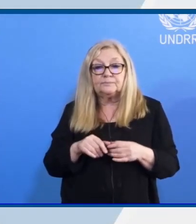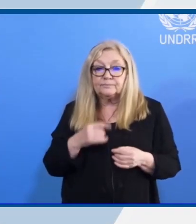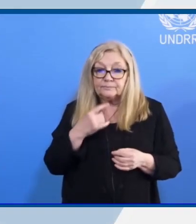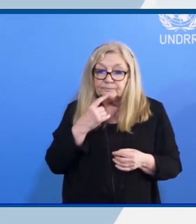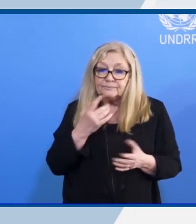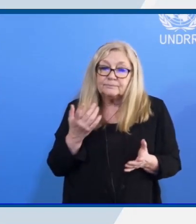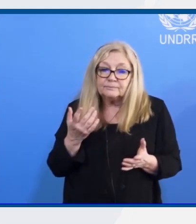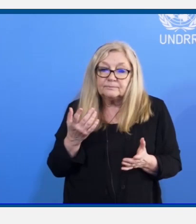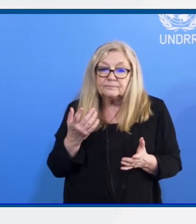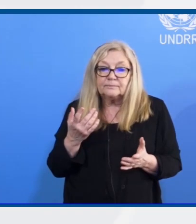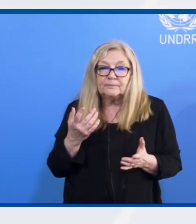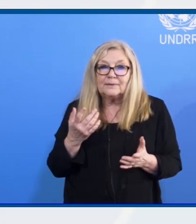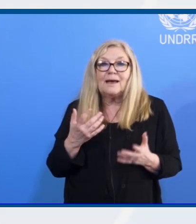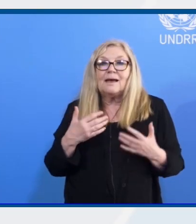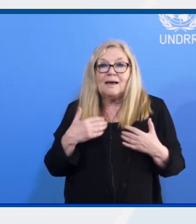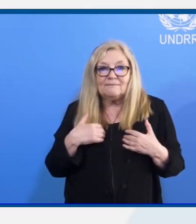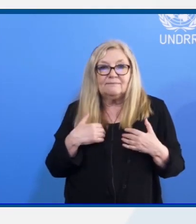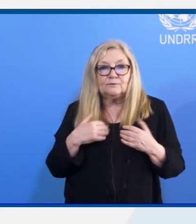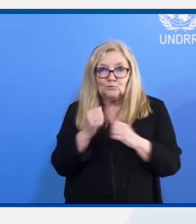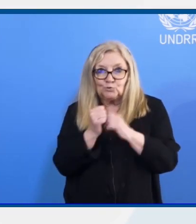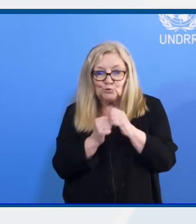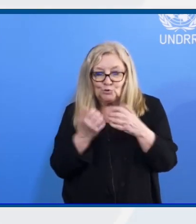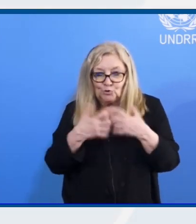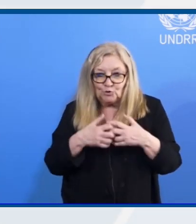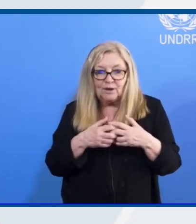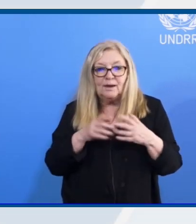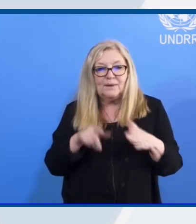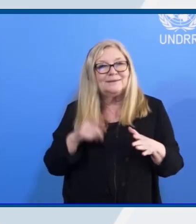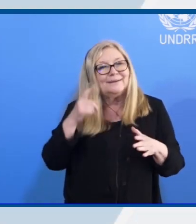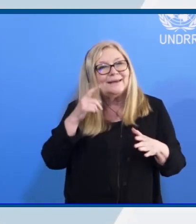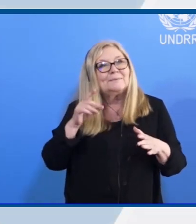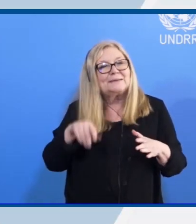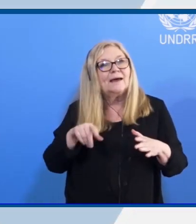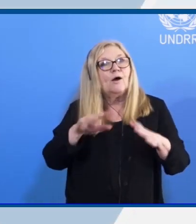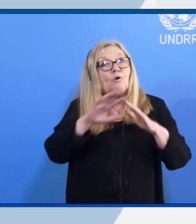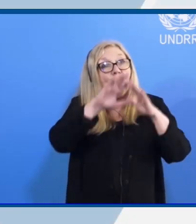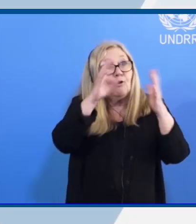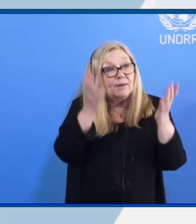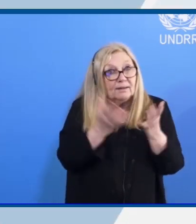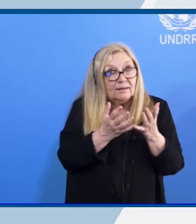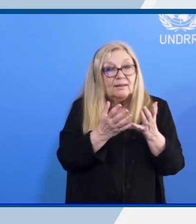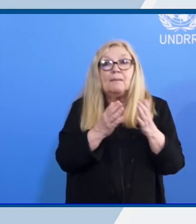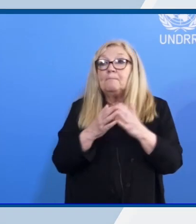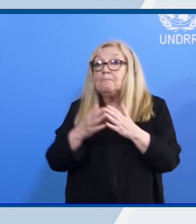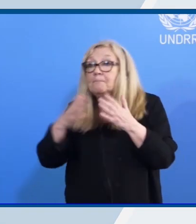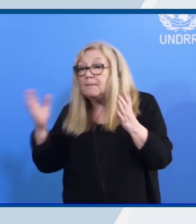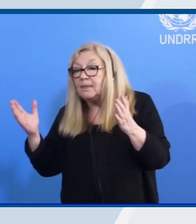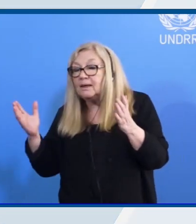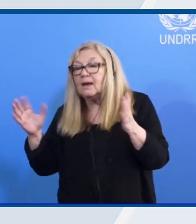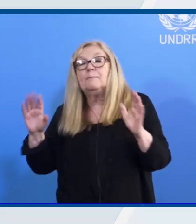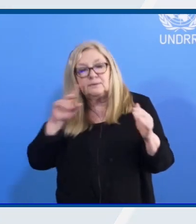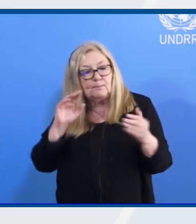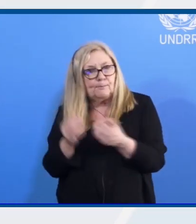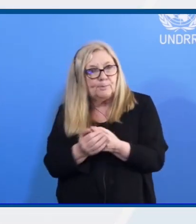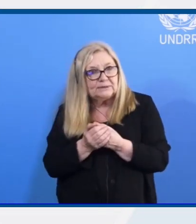and the tools. We heard about the notion of global public goods that should be preserved and protected, and therefore how we unlock